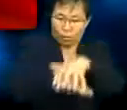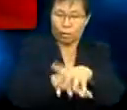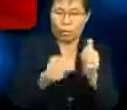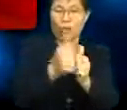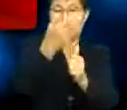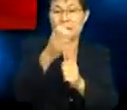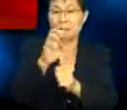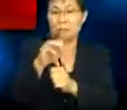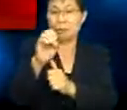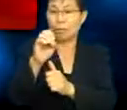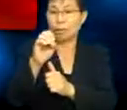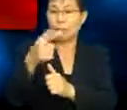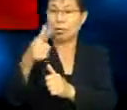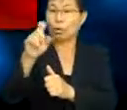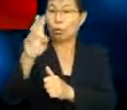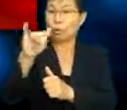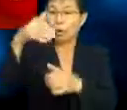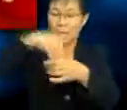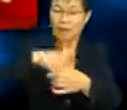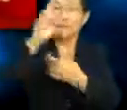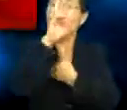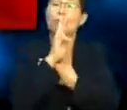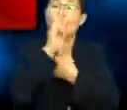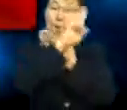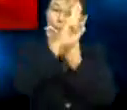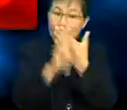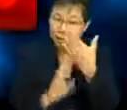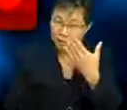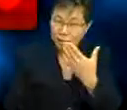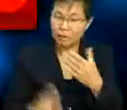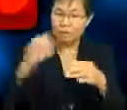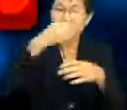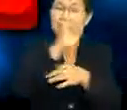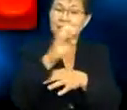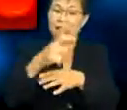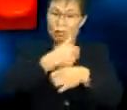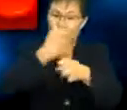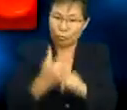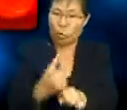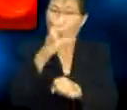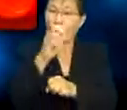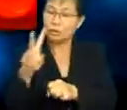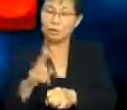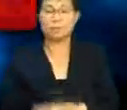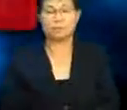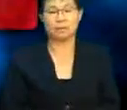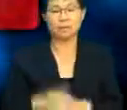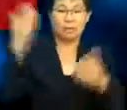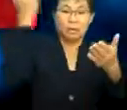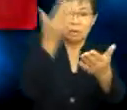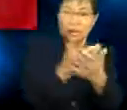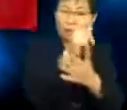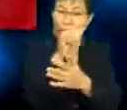oxygen combines with hemoglobin in the red blood cells to form oxyhemoglobin. When